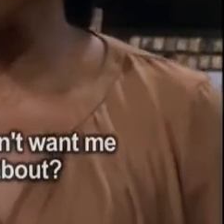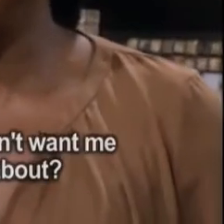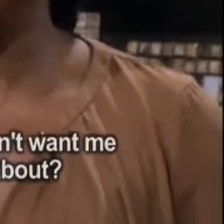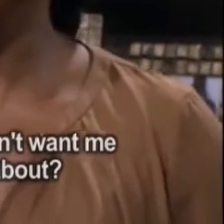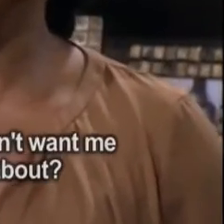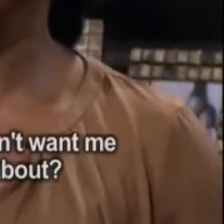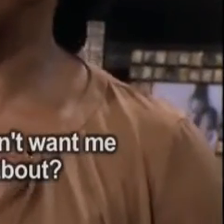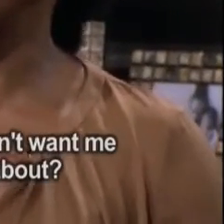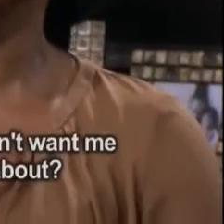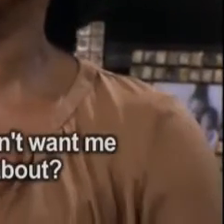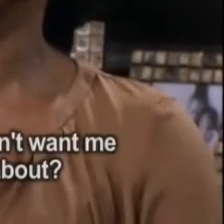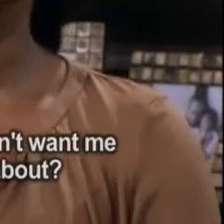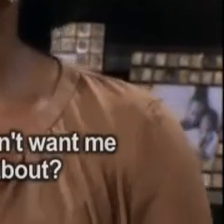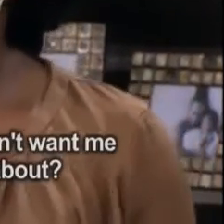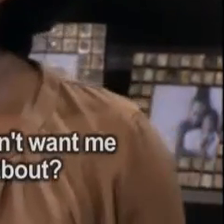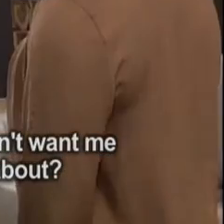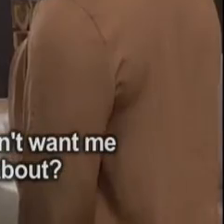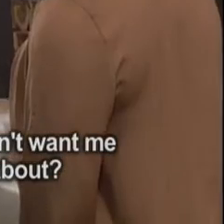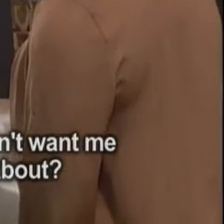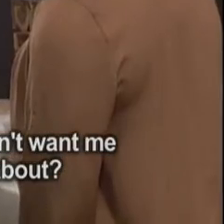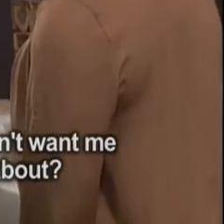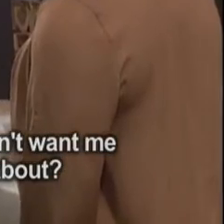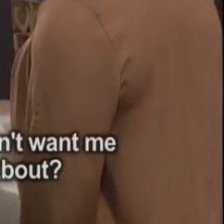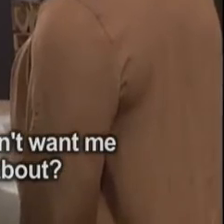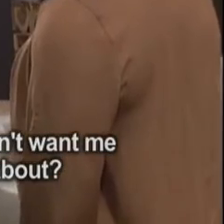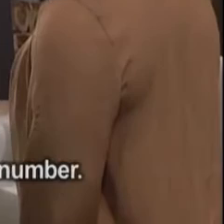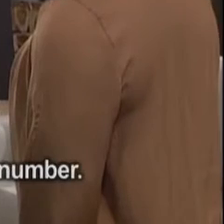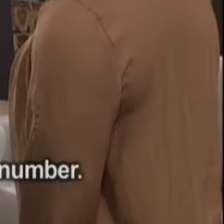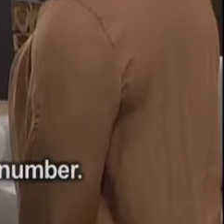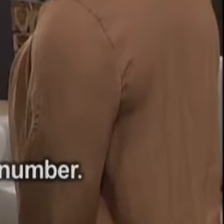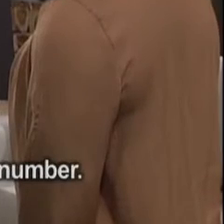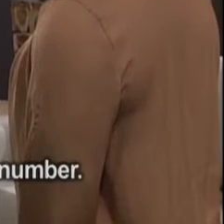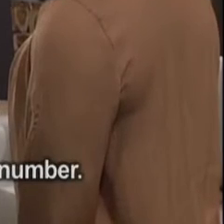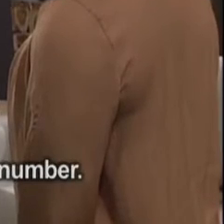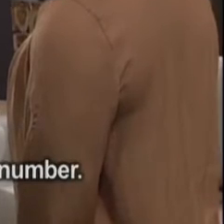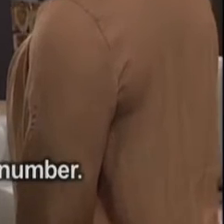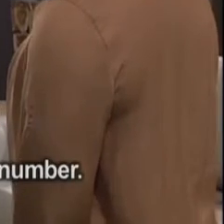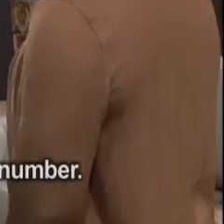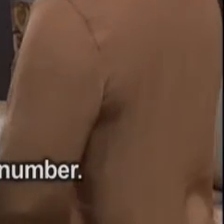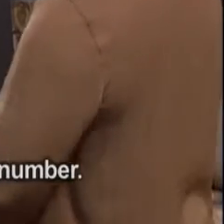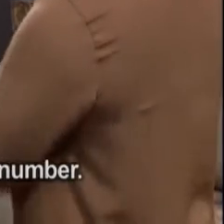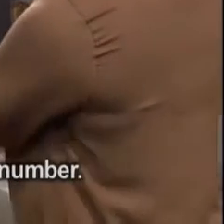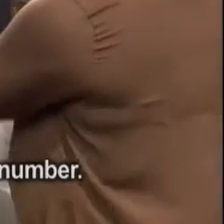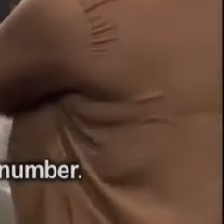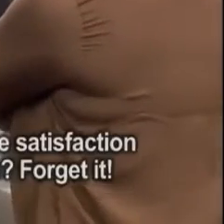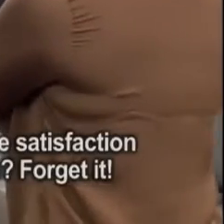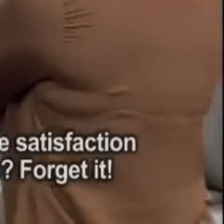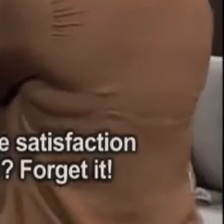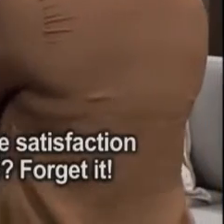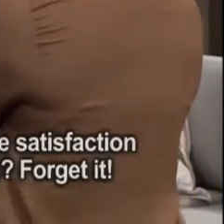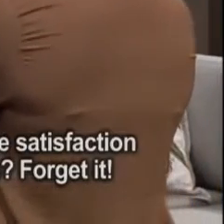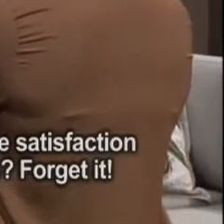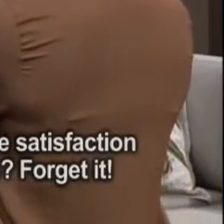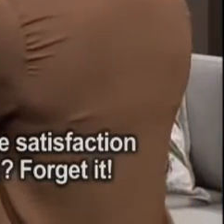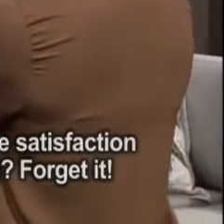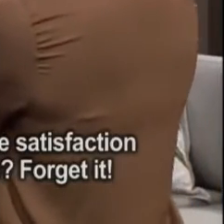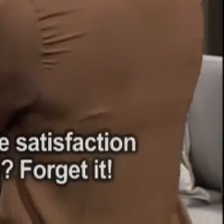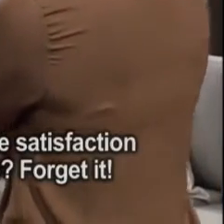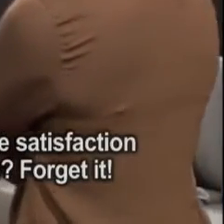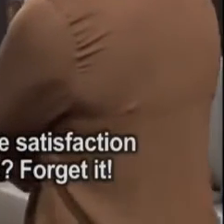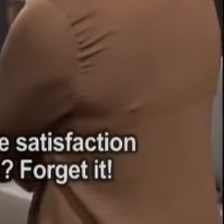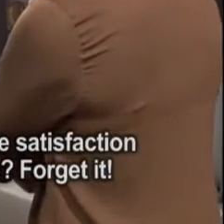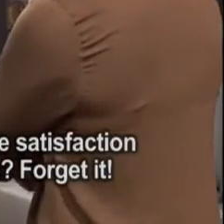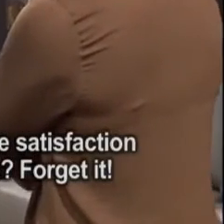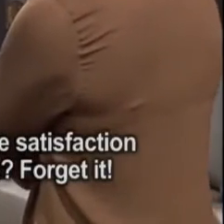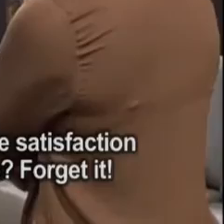Ekuyi business. Pho yini leyo ongafuna ukuthi ngibe nezintolo zayo? Ngayishayela inombolo yokugcina bengiyithinte. Oh, khona